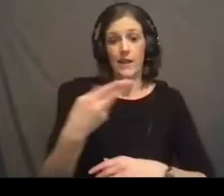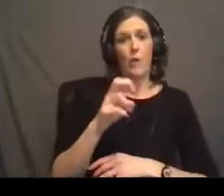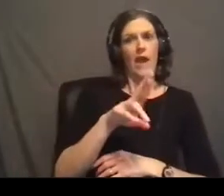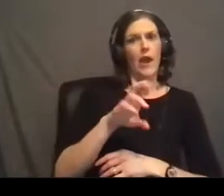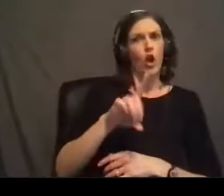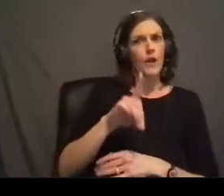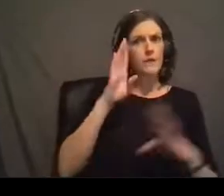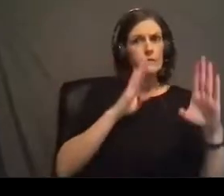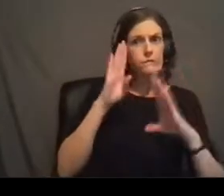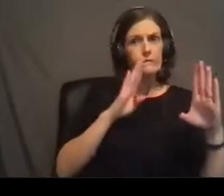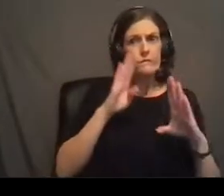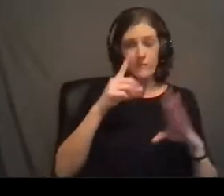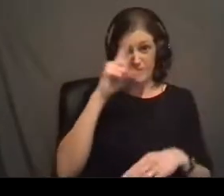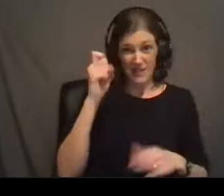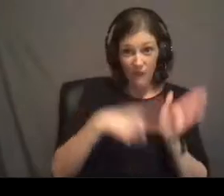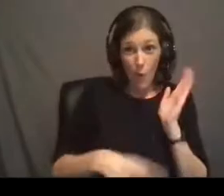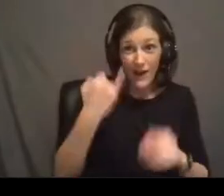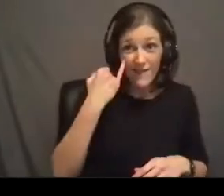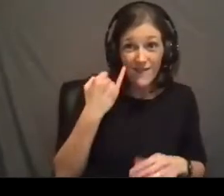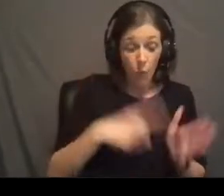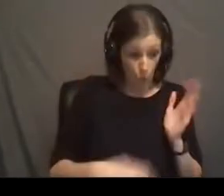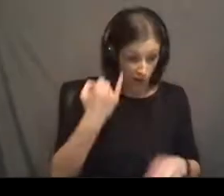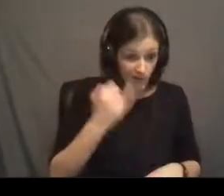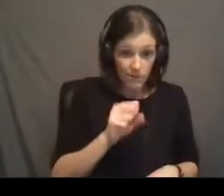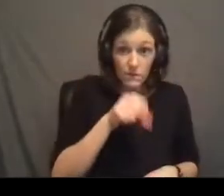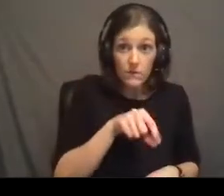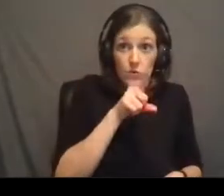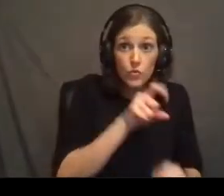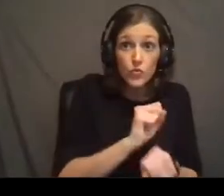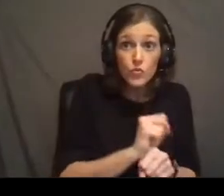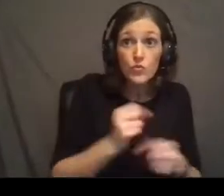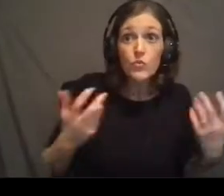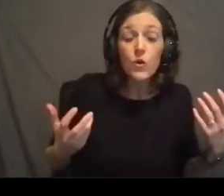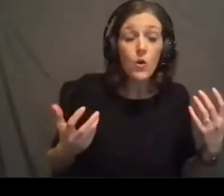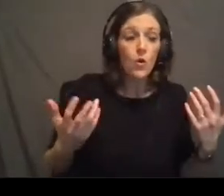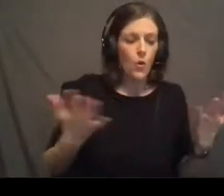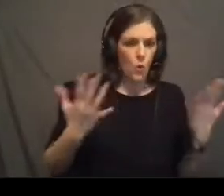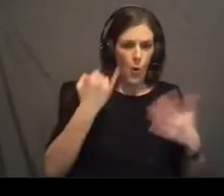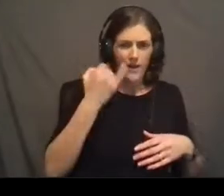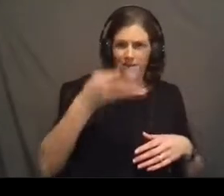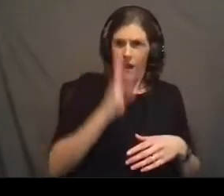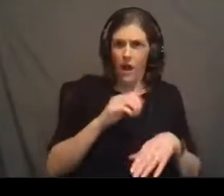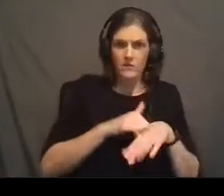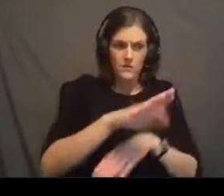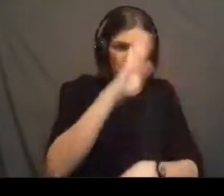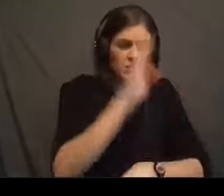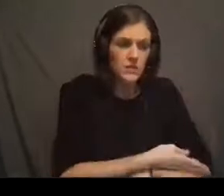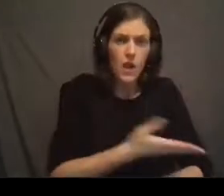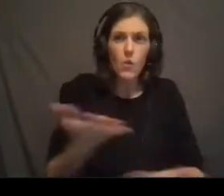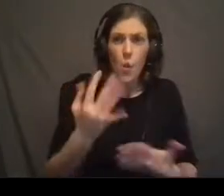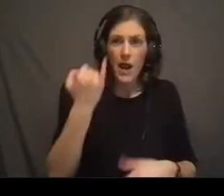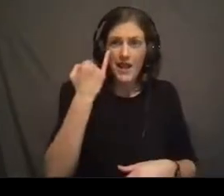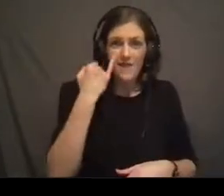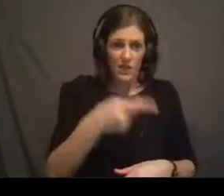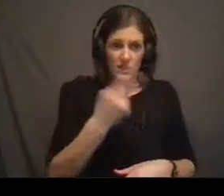troubled because of a what if. What if it is true? What if God did send his son? And what if he